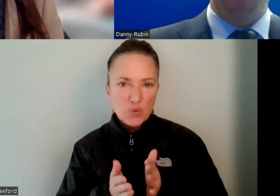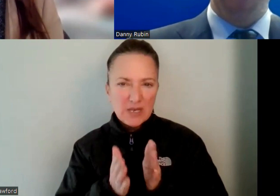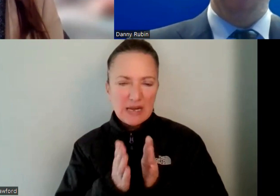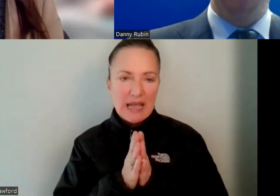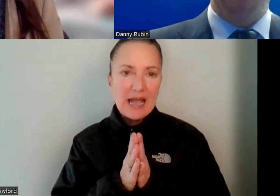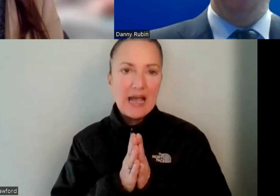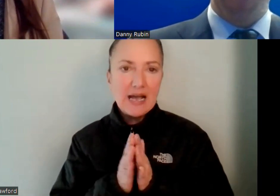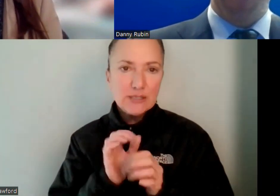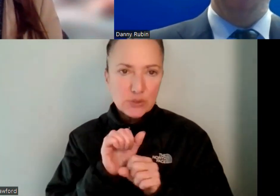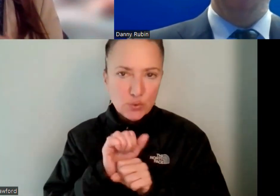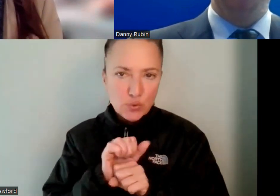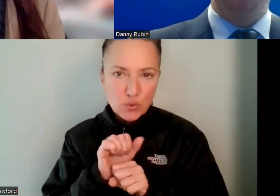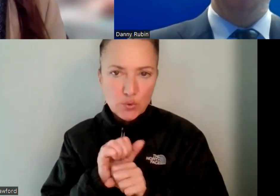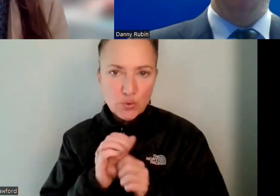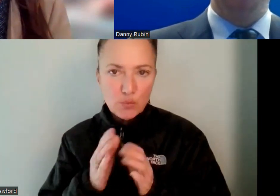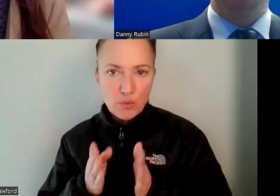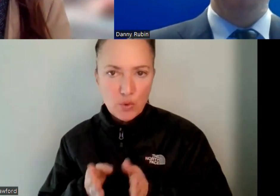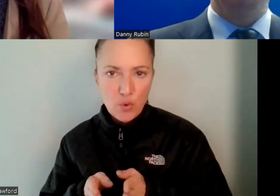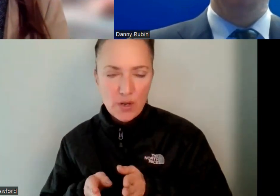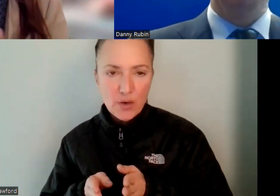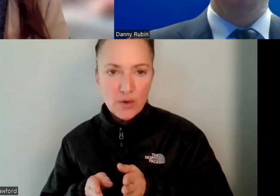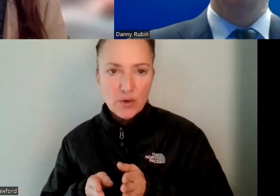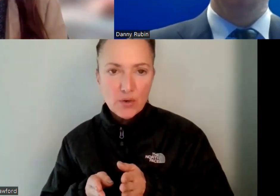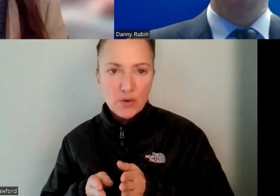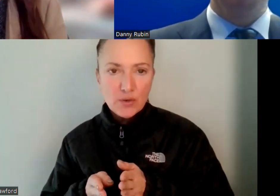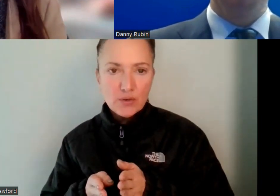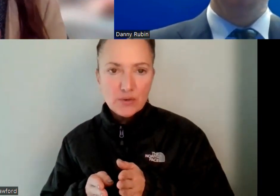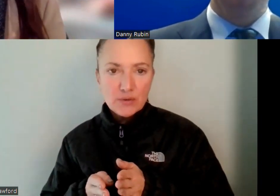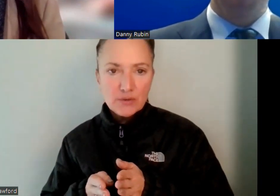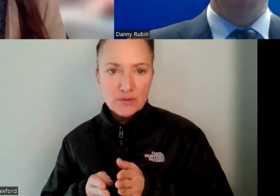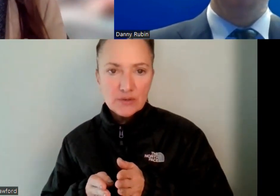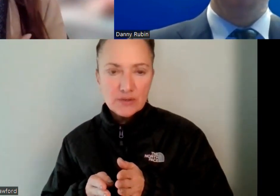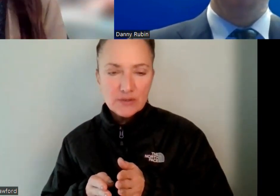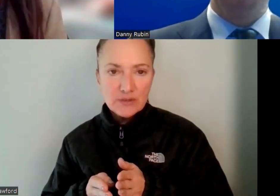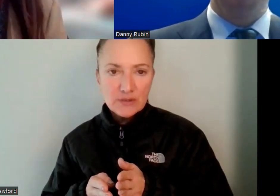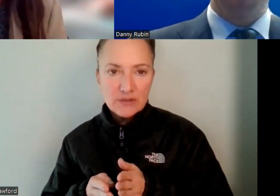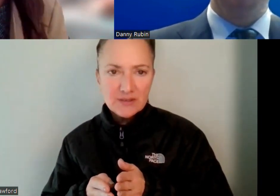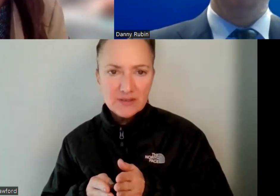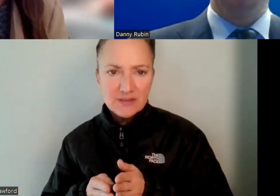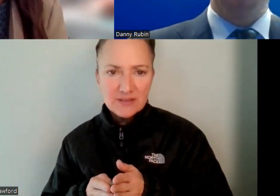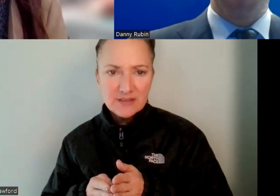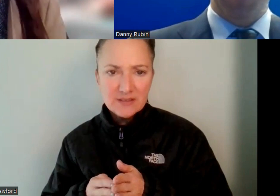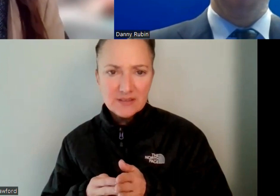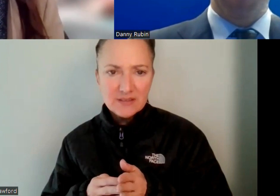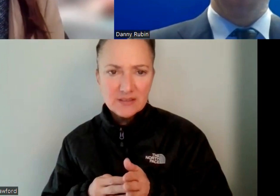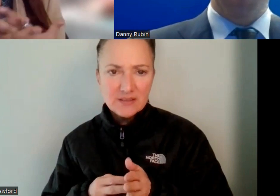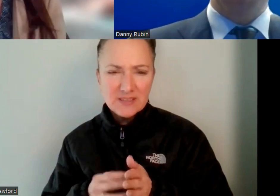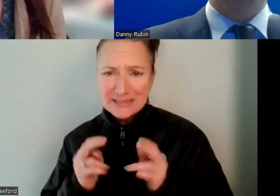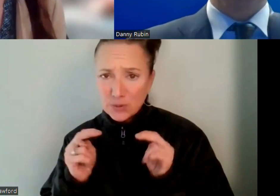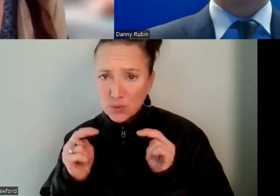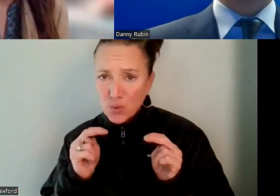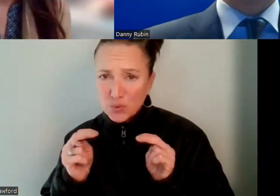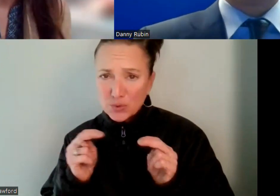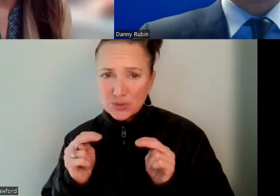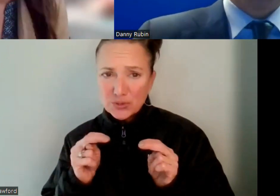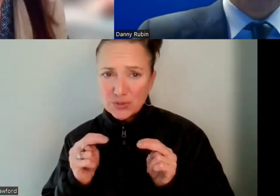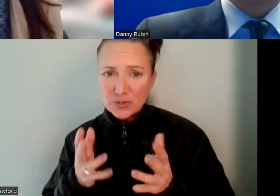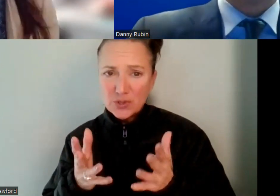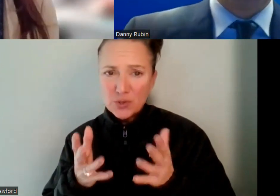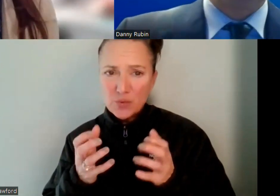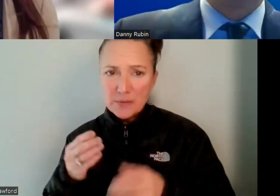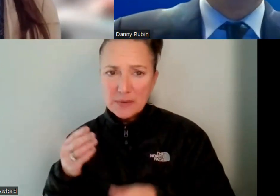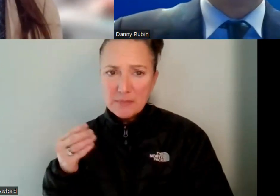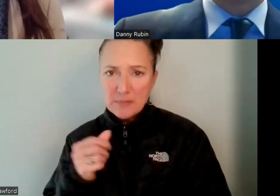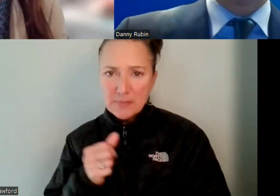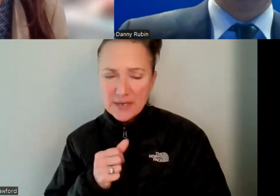your, person that you're interviewing with, just ask them like, hey, is this negotiable? Because you want to be paid, you